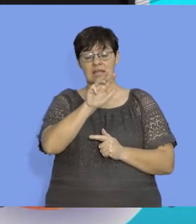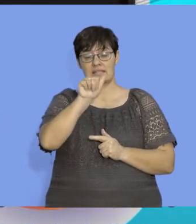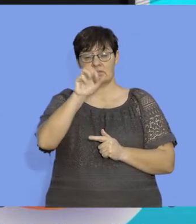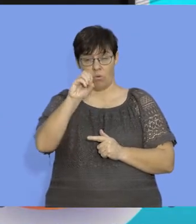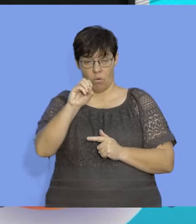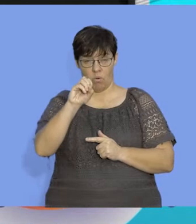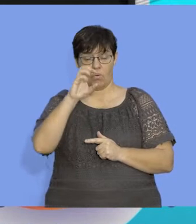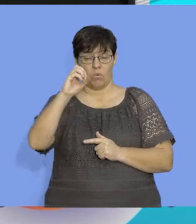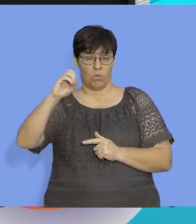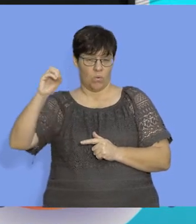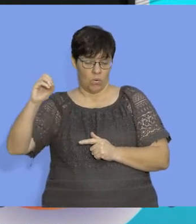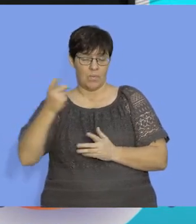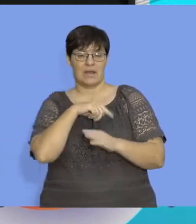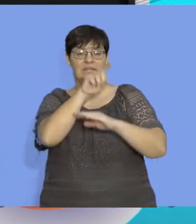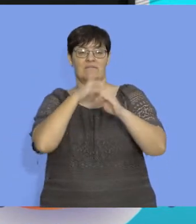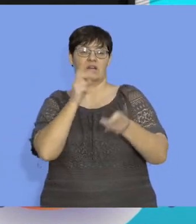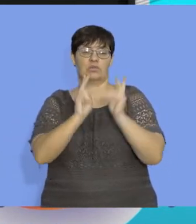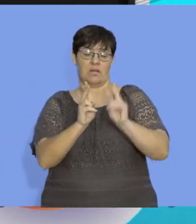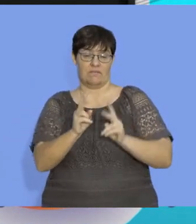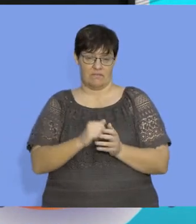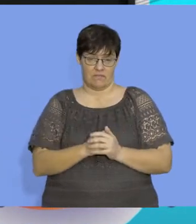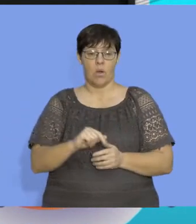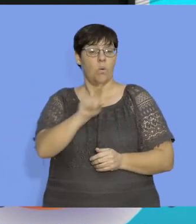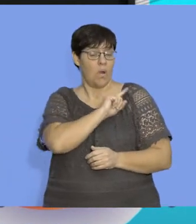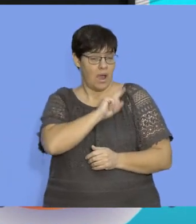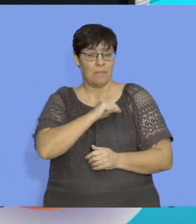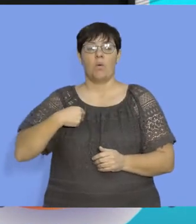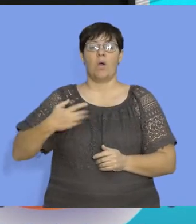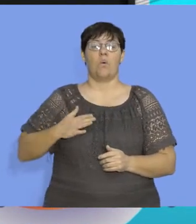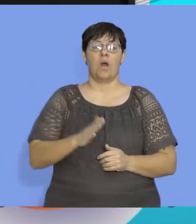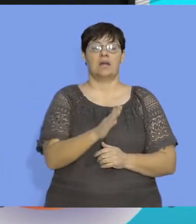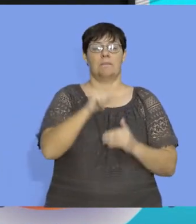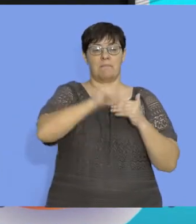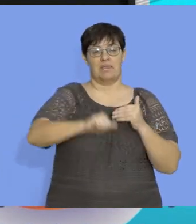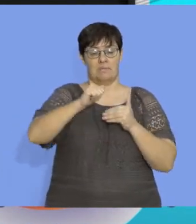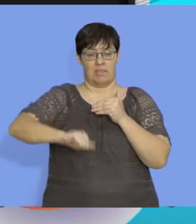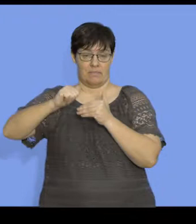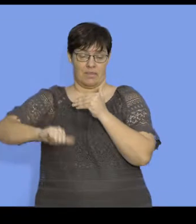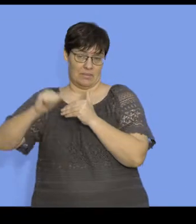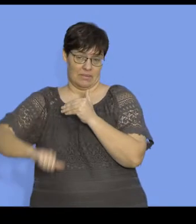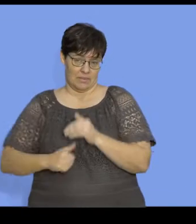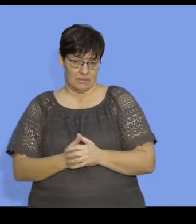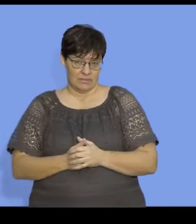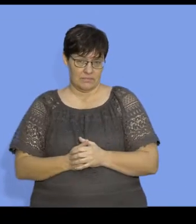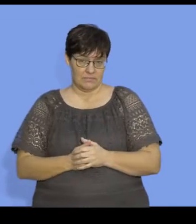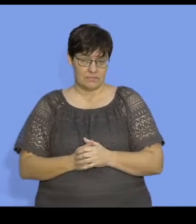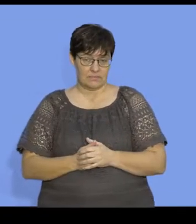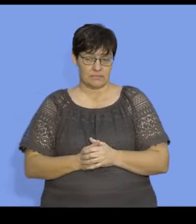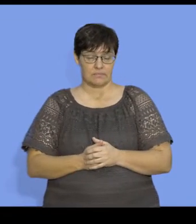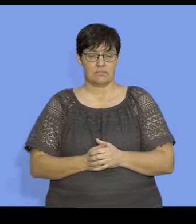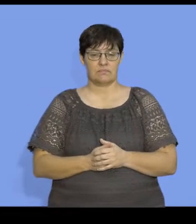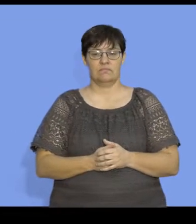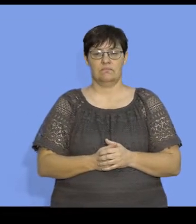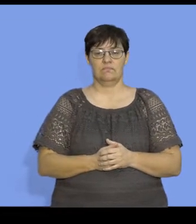and divide it by 12. Why? Because you want the monthly figure. So, they're telling